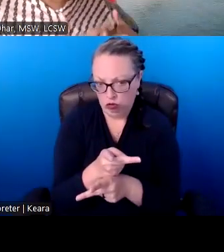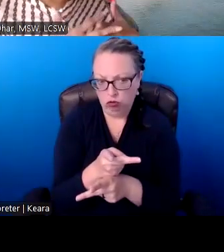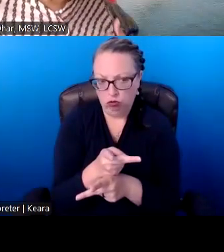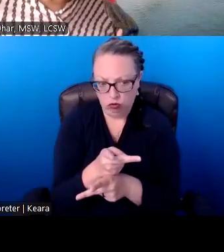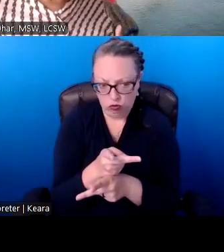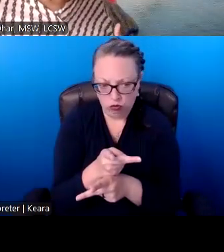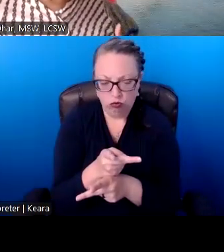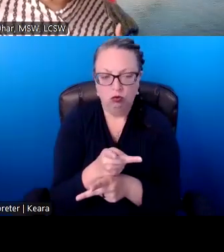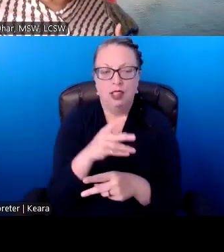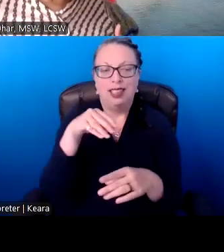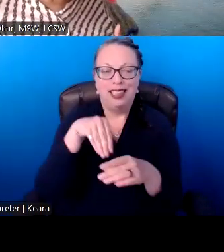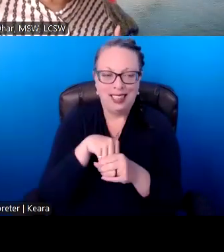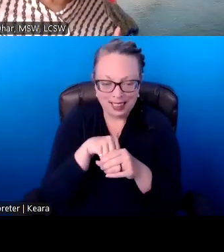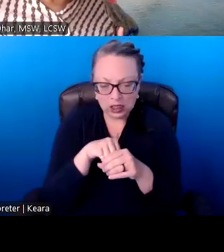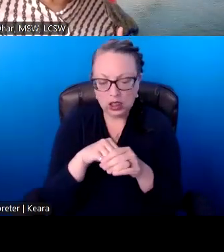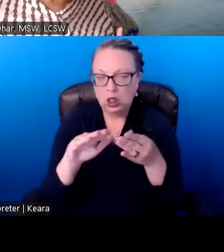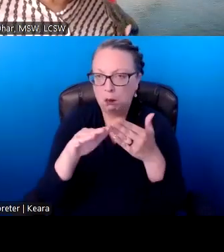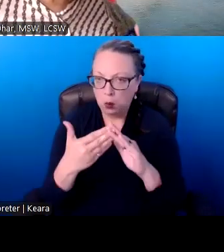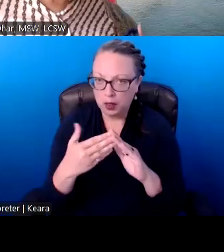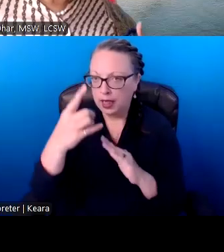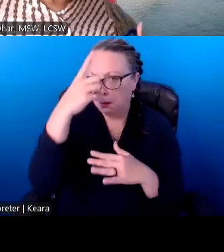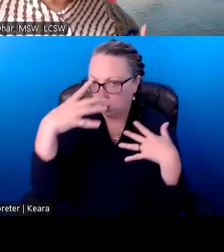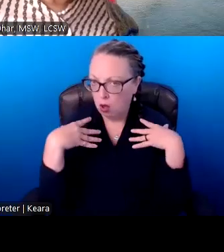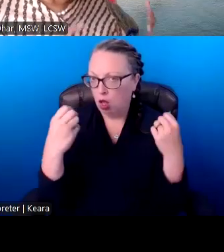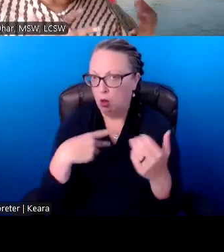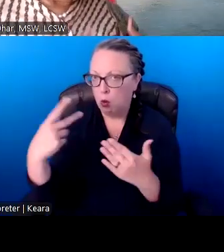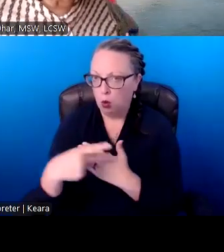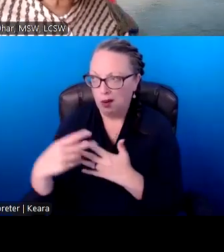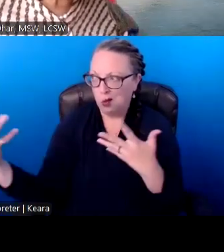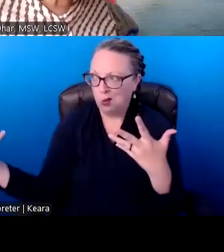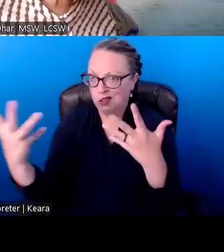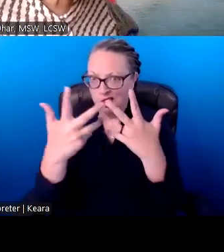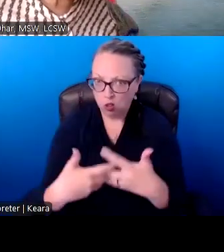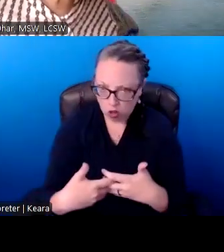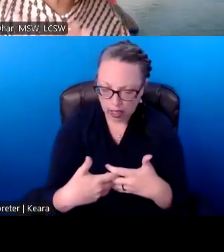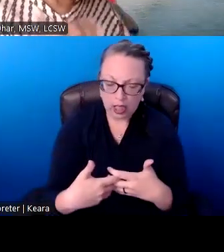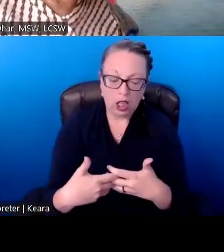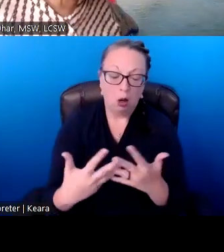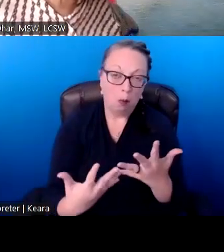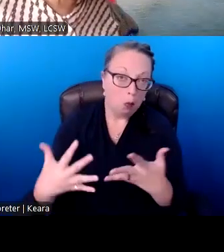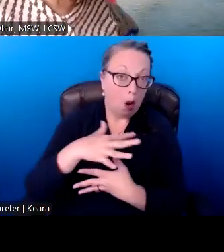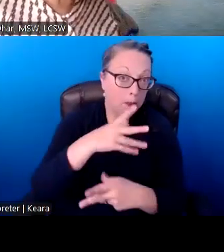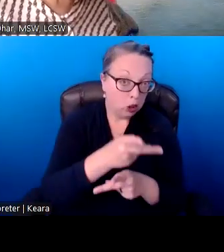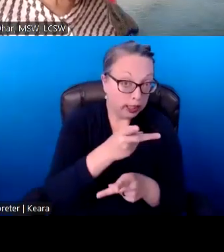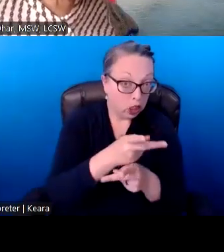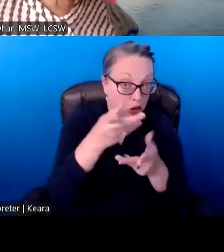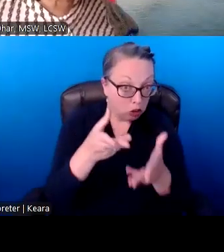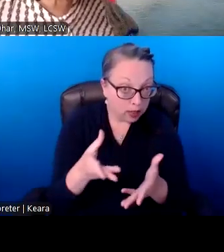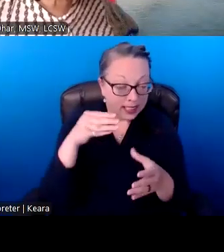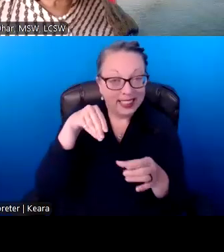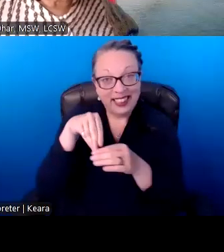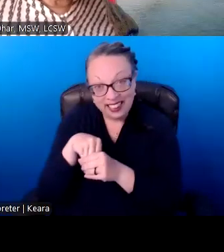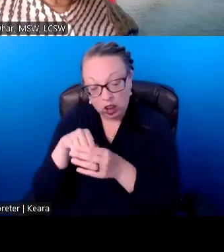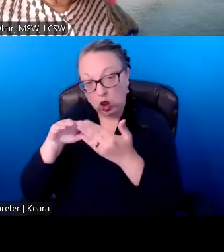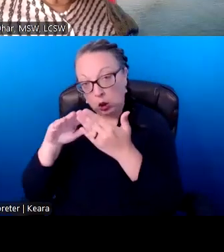Bidirectionally in community mental health program, that means we are integrating primary care services in community mental health